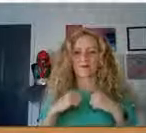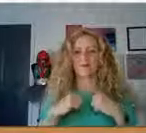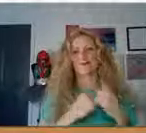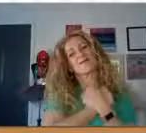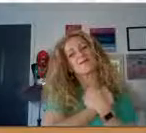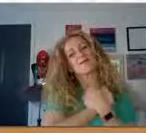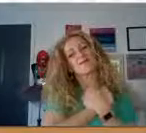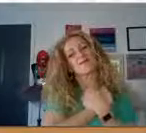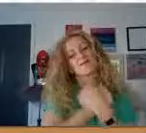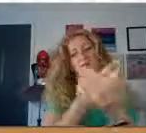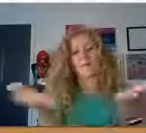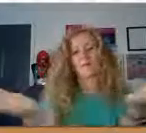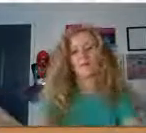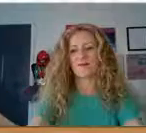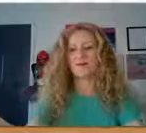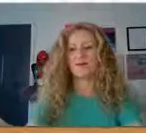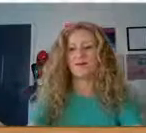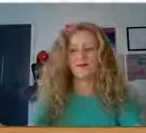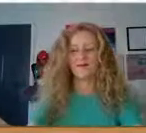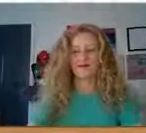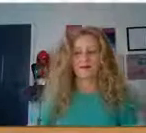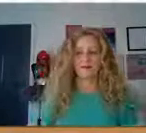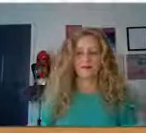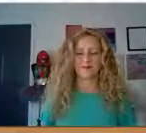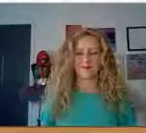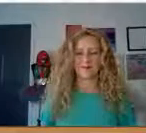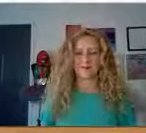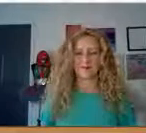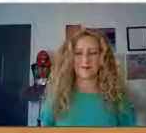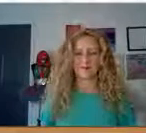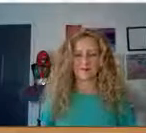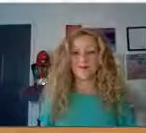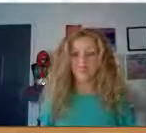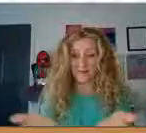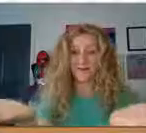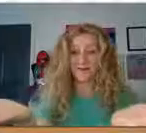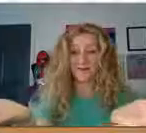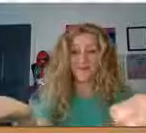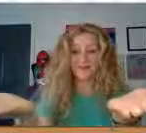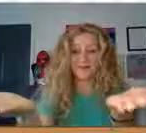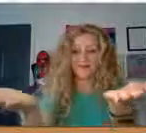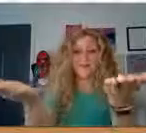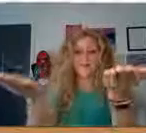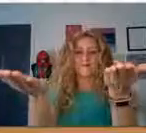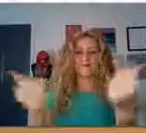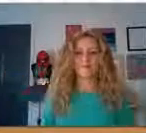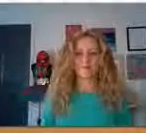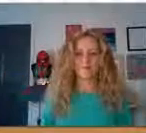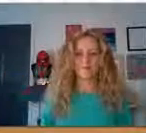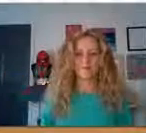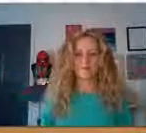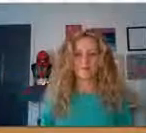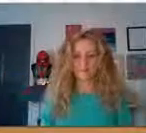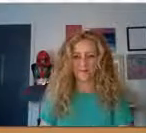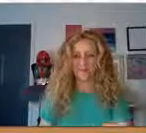I show love to everyone by giving them what they need.